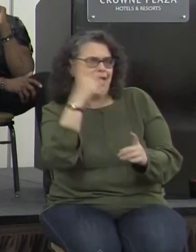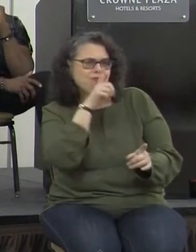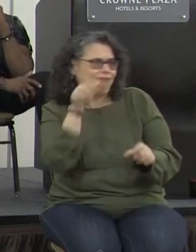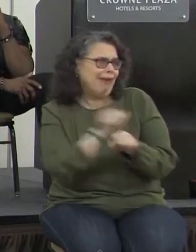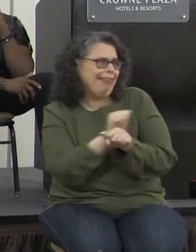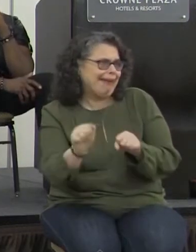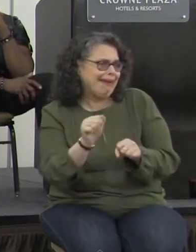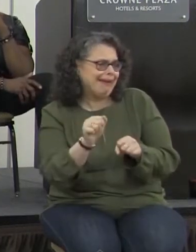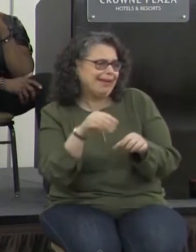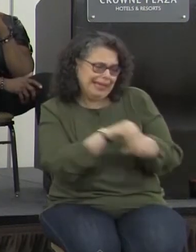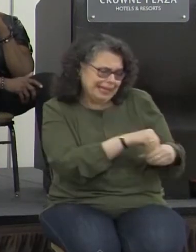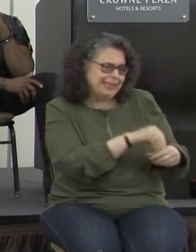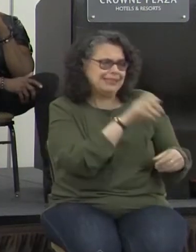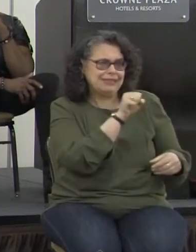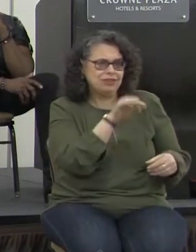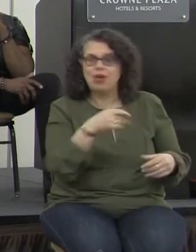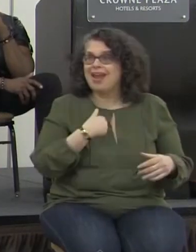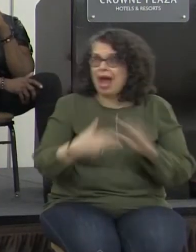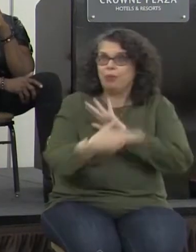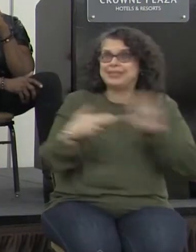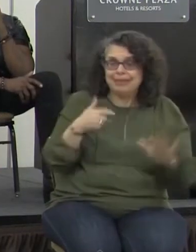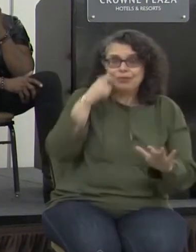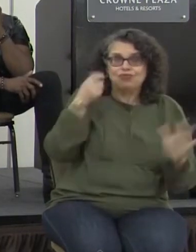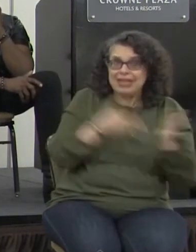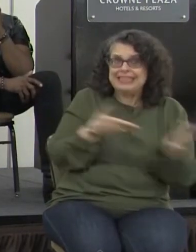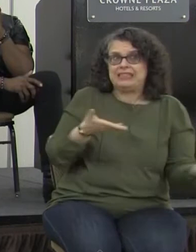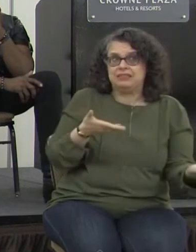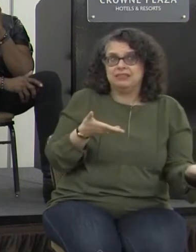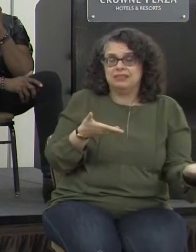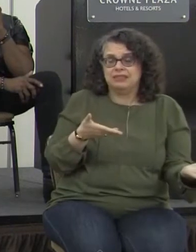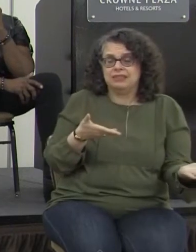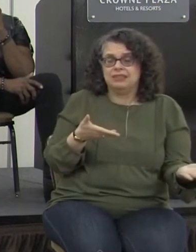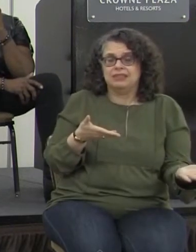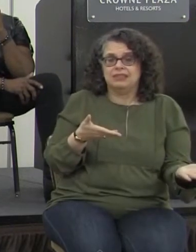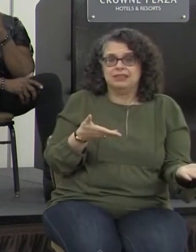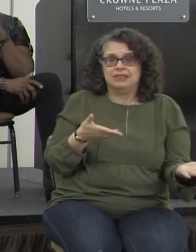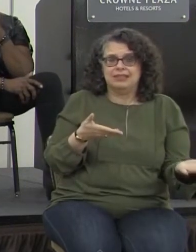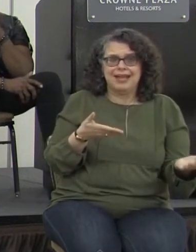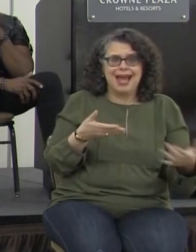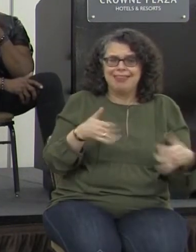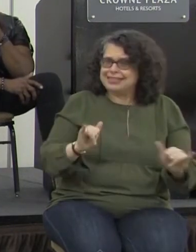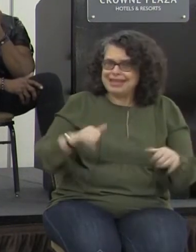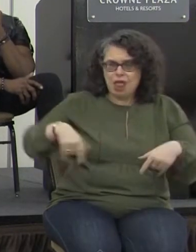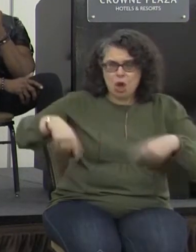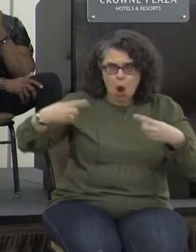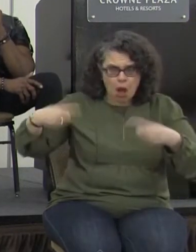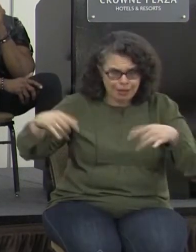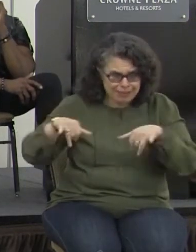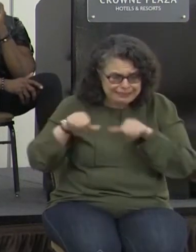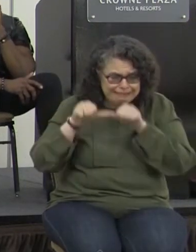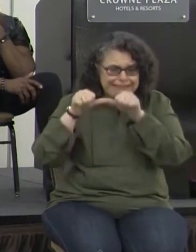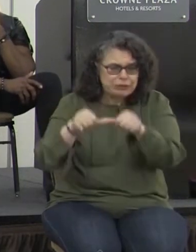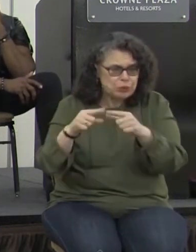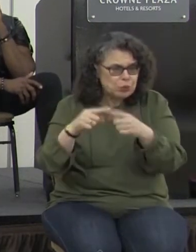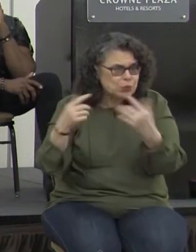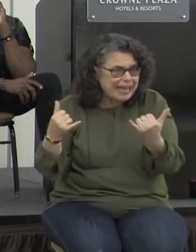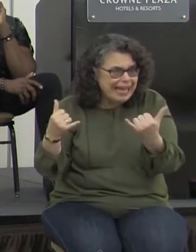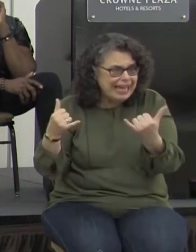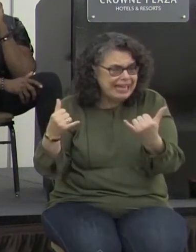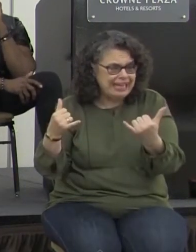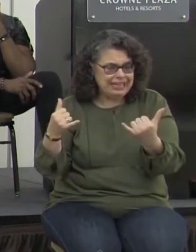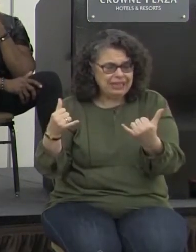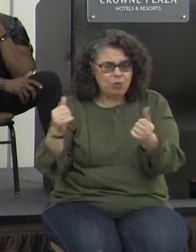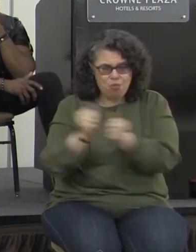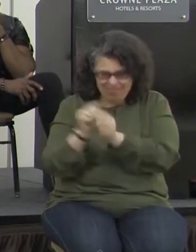And I was called the racist. And it's still an argument that I'm having to this day with this